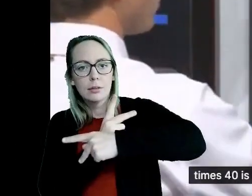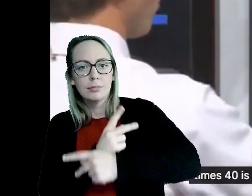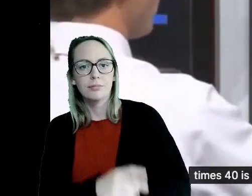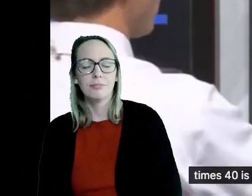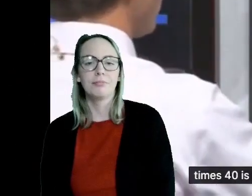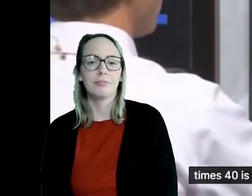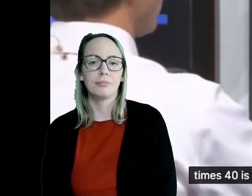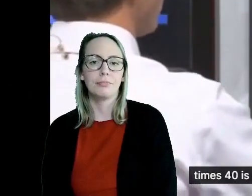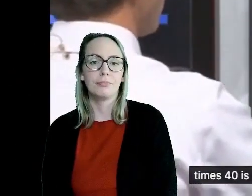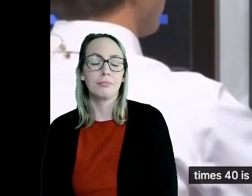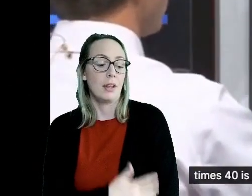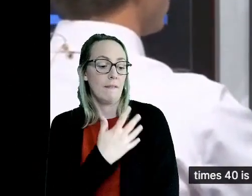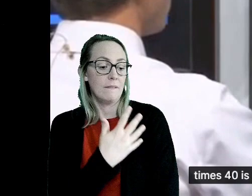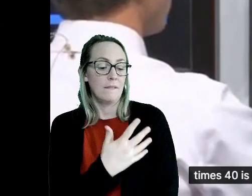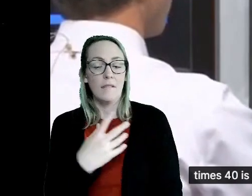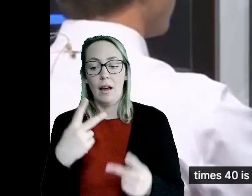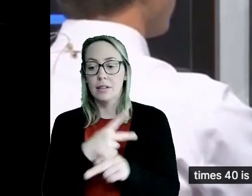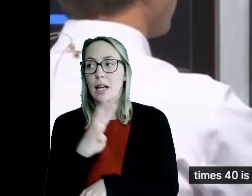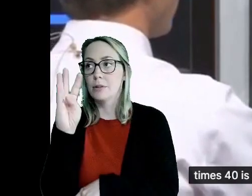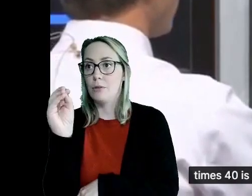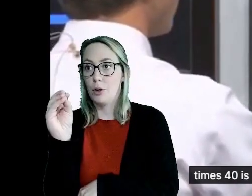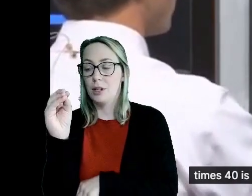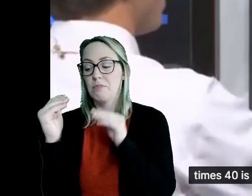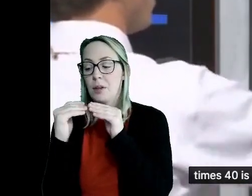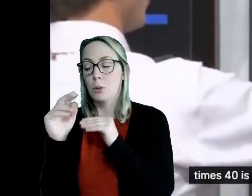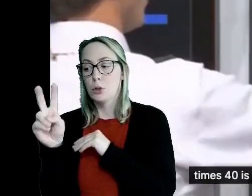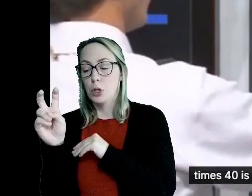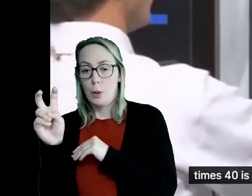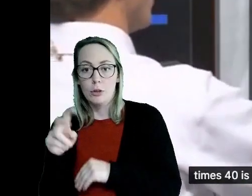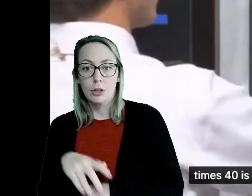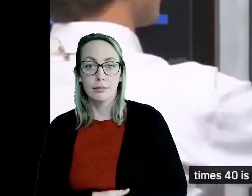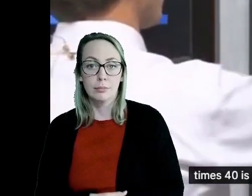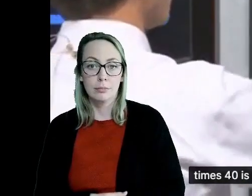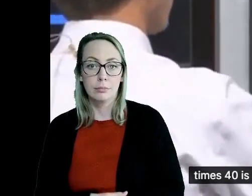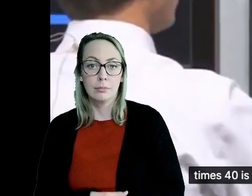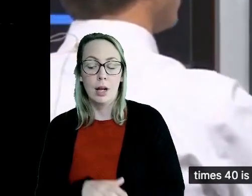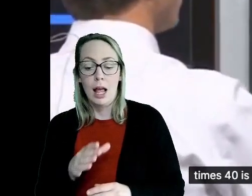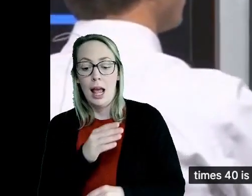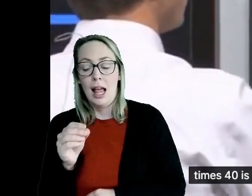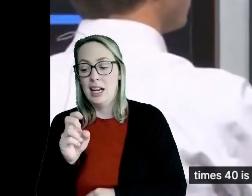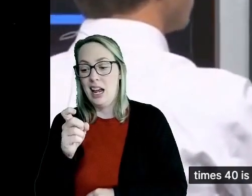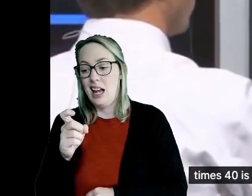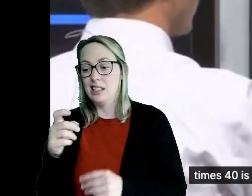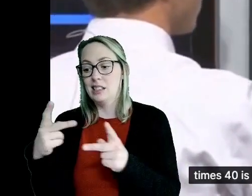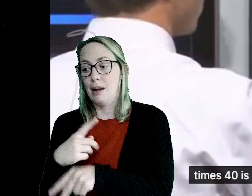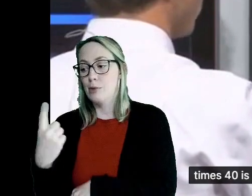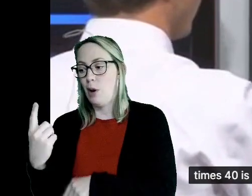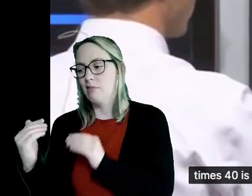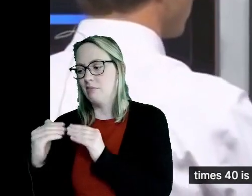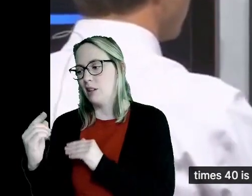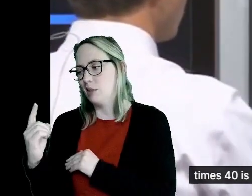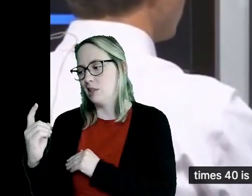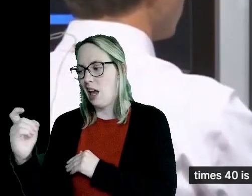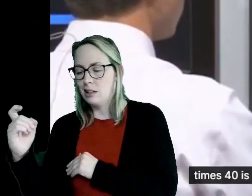5 times 40 is 200, and x times 1 is just 1x,